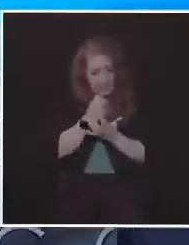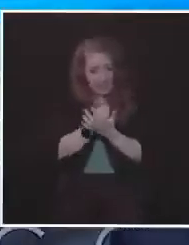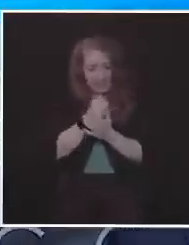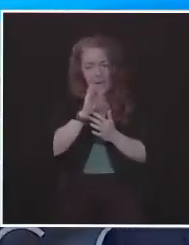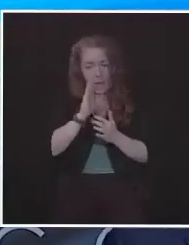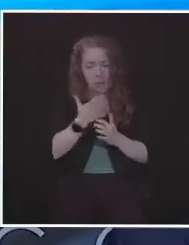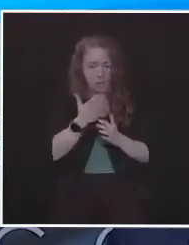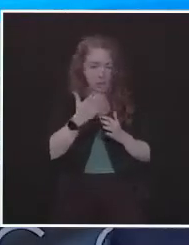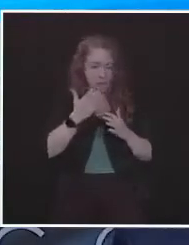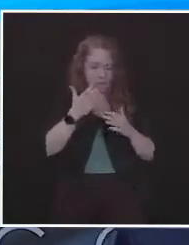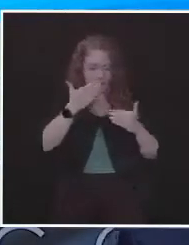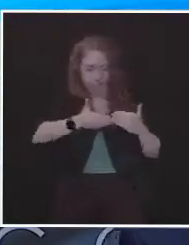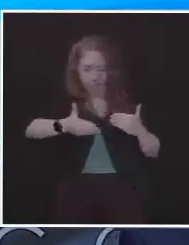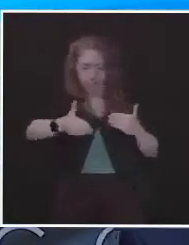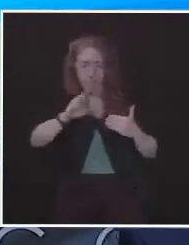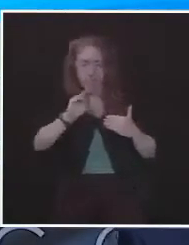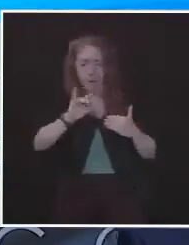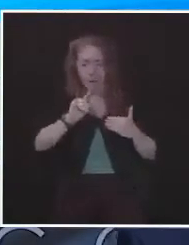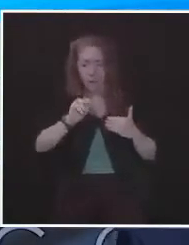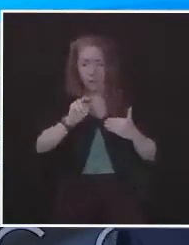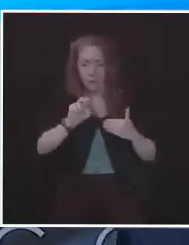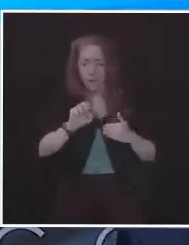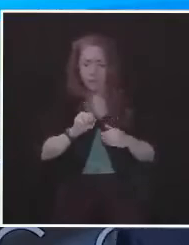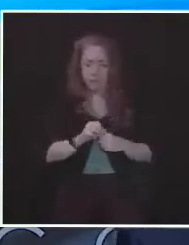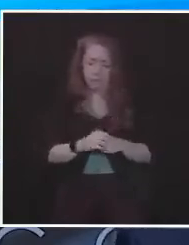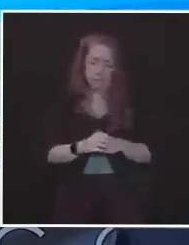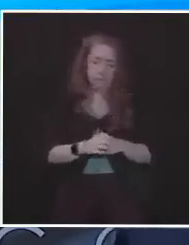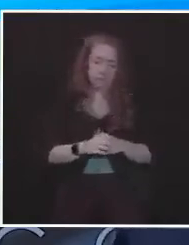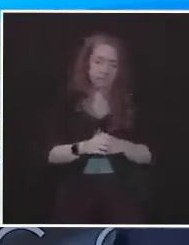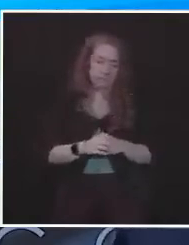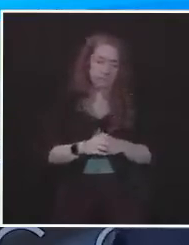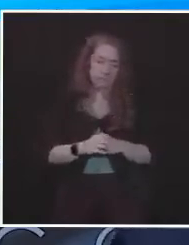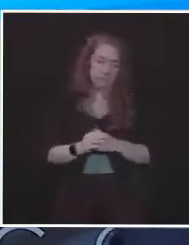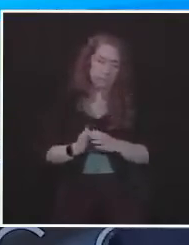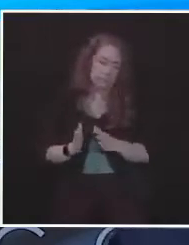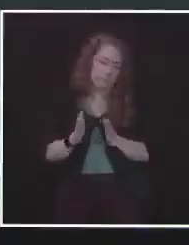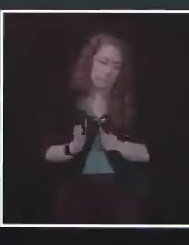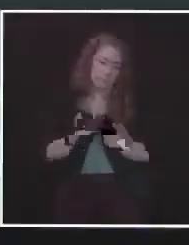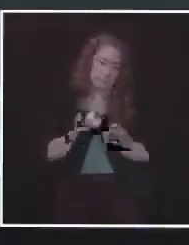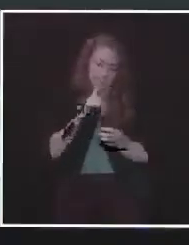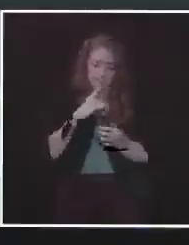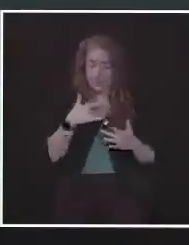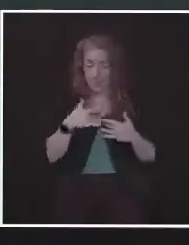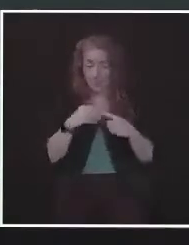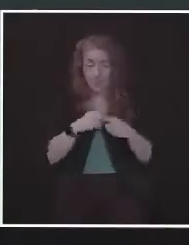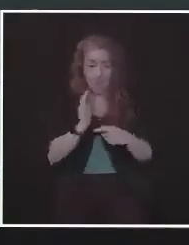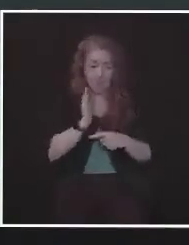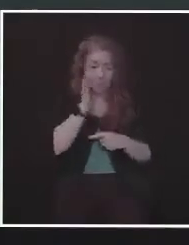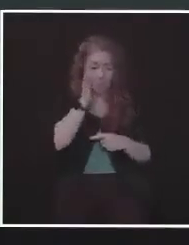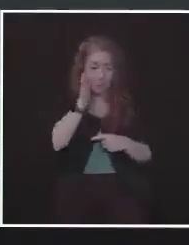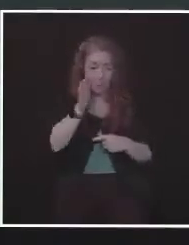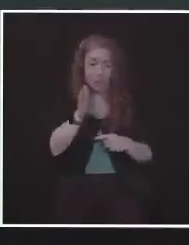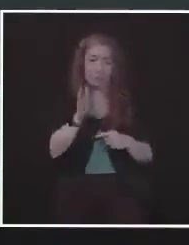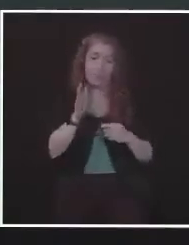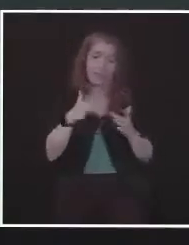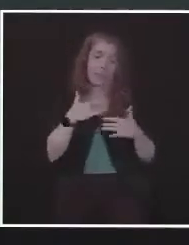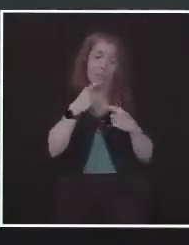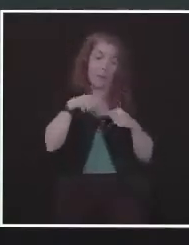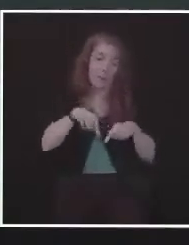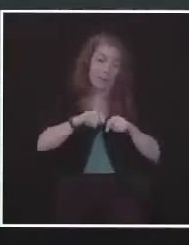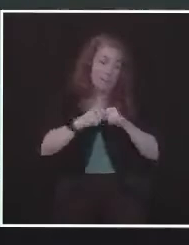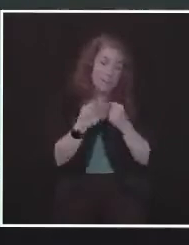I am just so excited about our future and the team that we have in place to make that future a